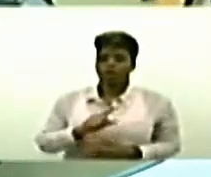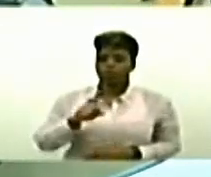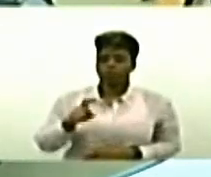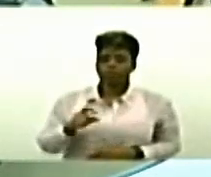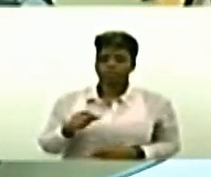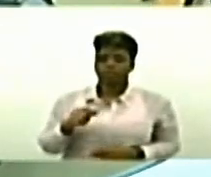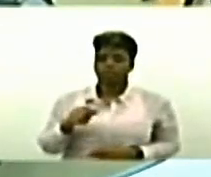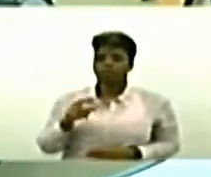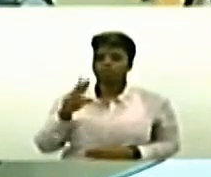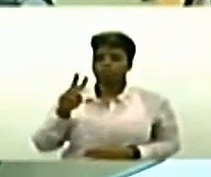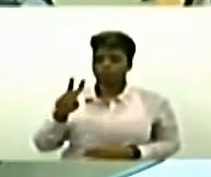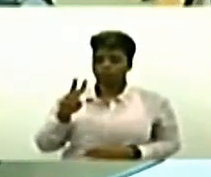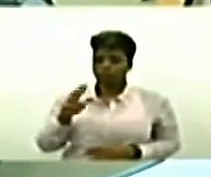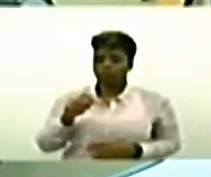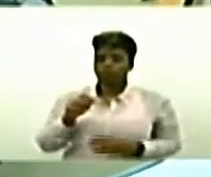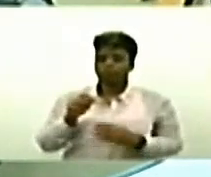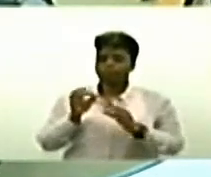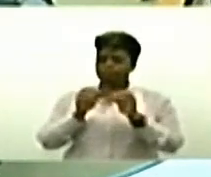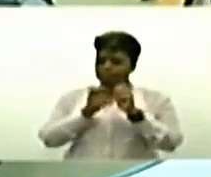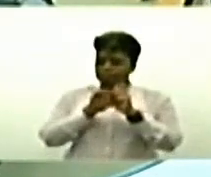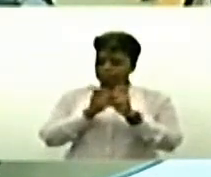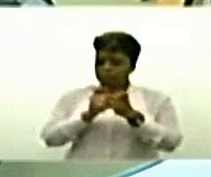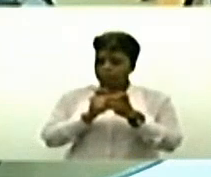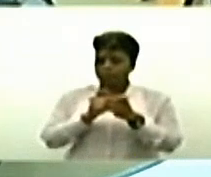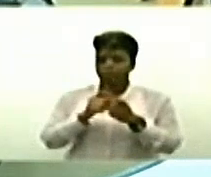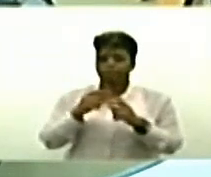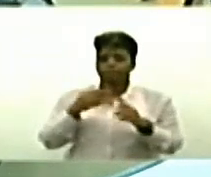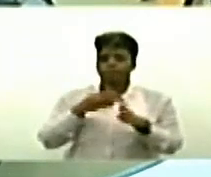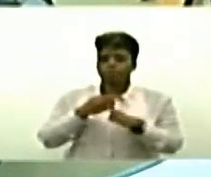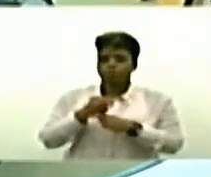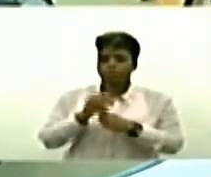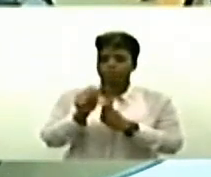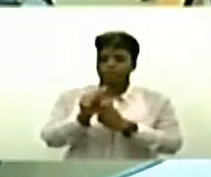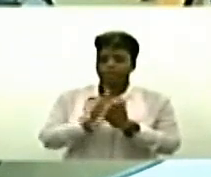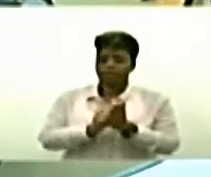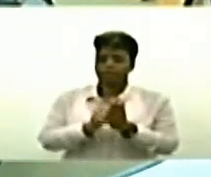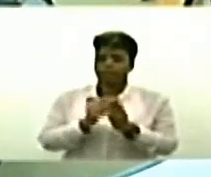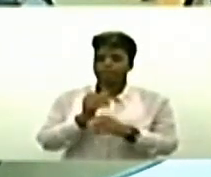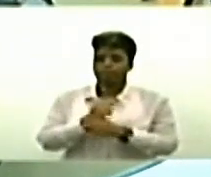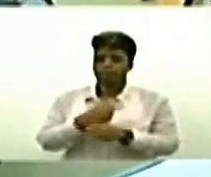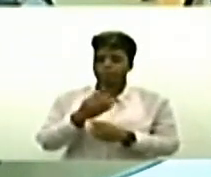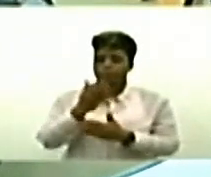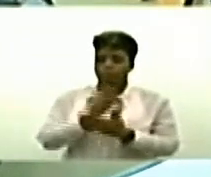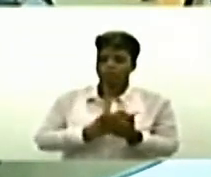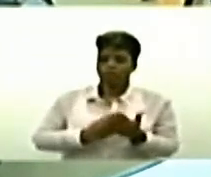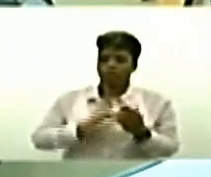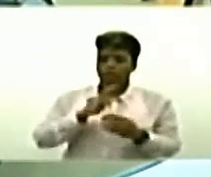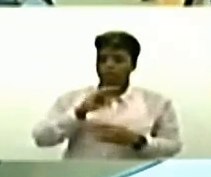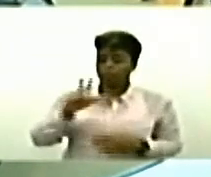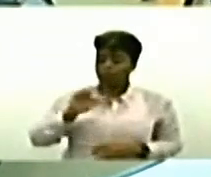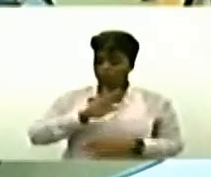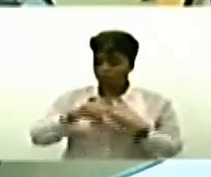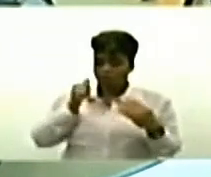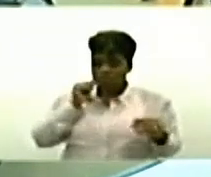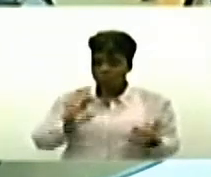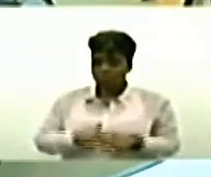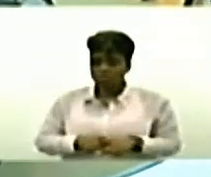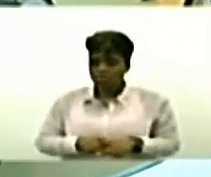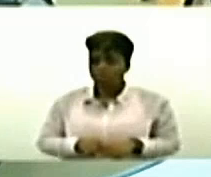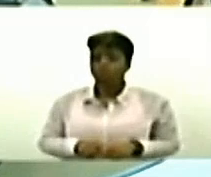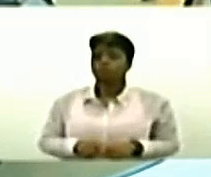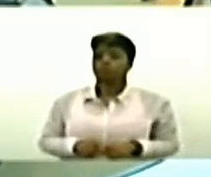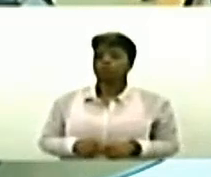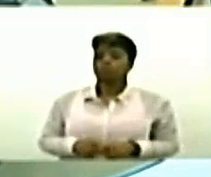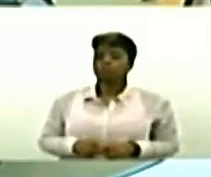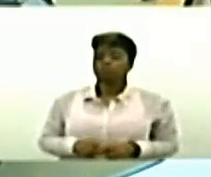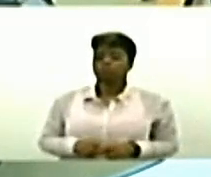2, amendment to Section 2 of the Principal Act, forms part of the bill. Those who have that opinion say aye. To the contrary